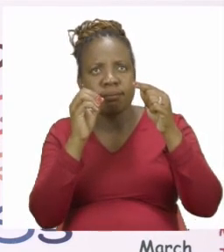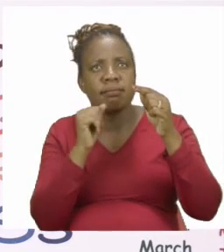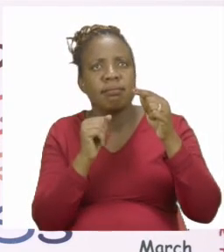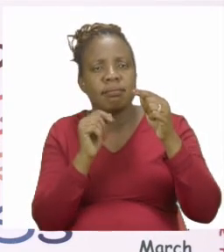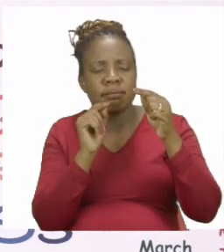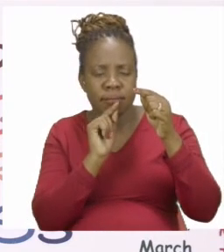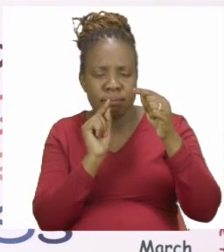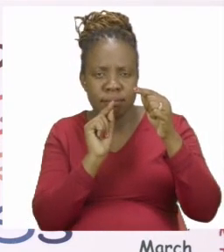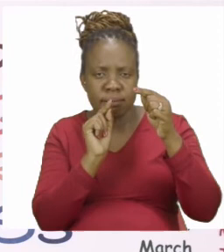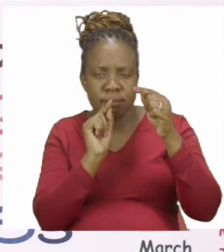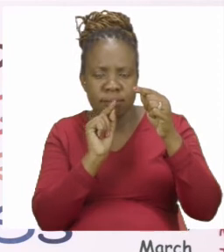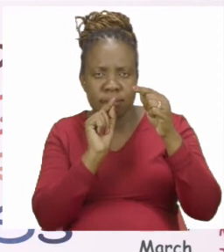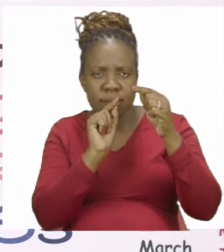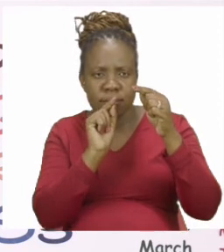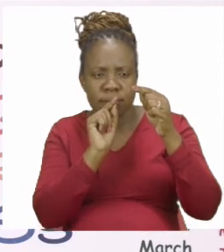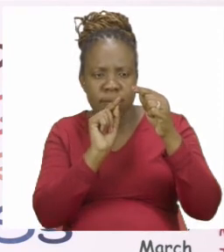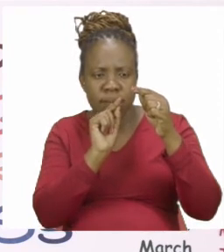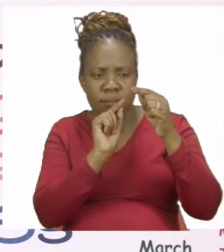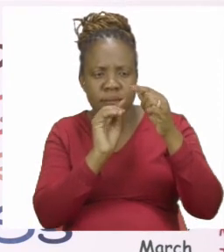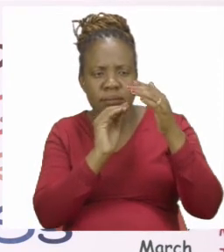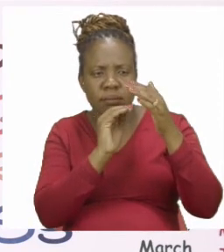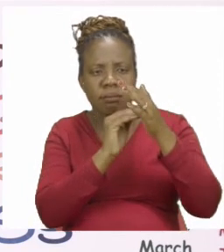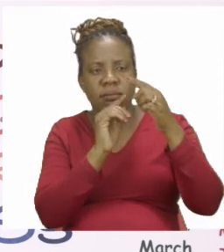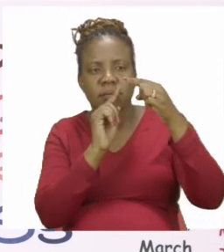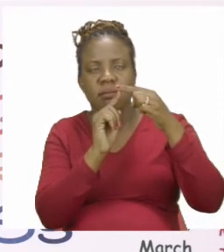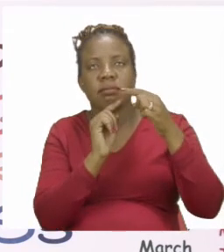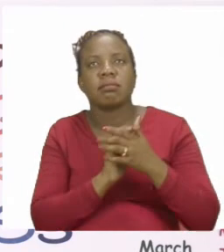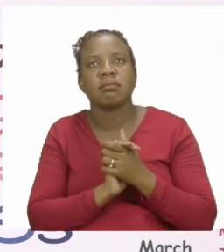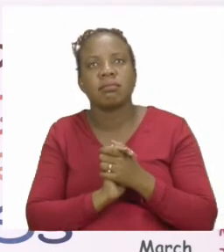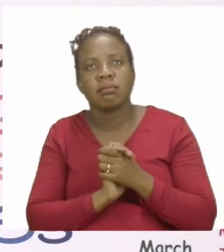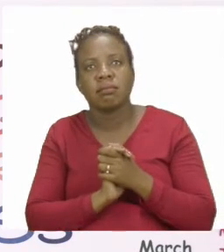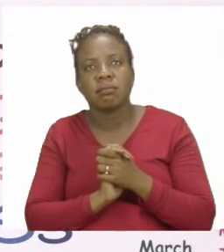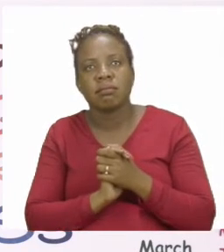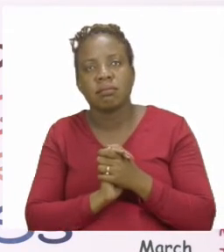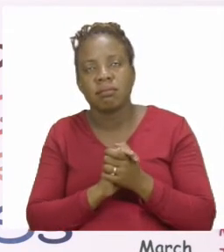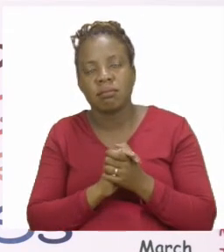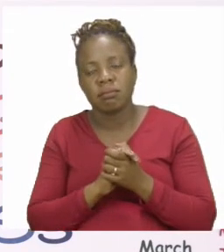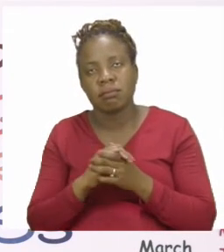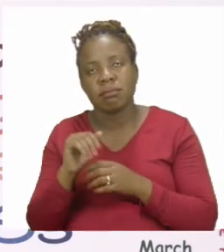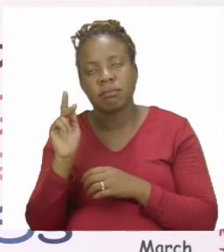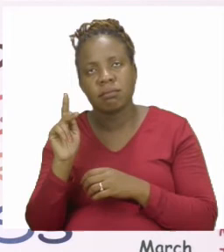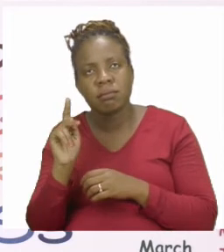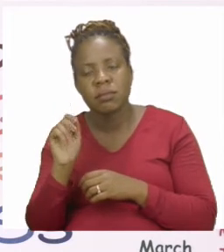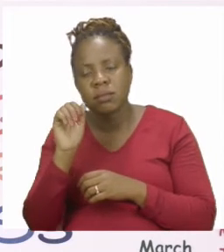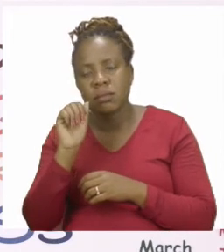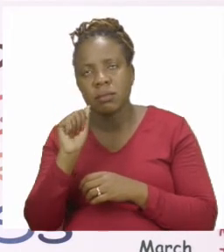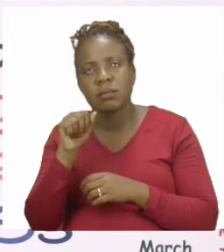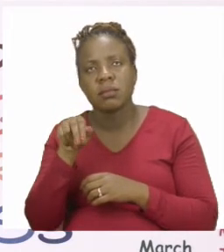color it in. And another example was the town Aus with